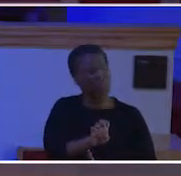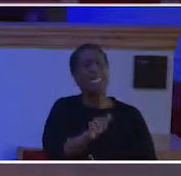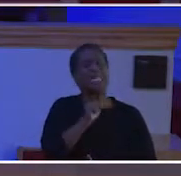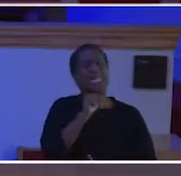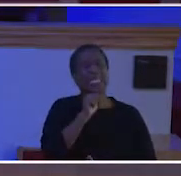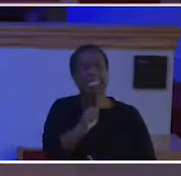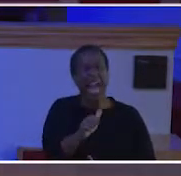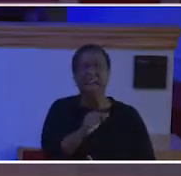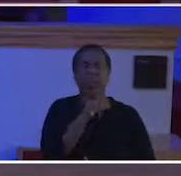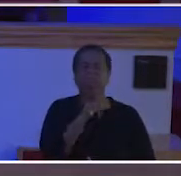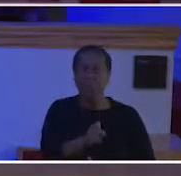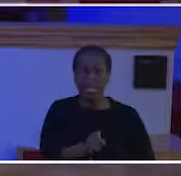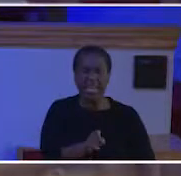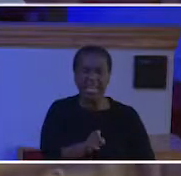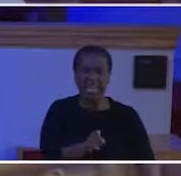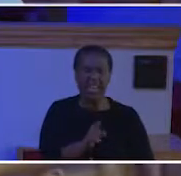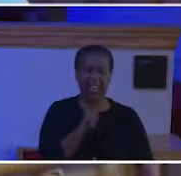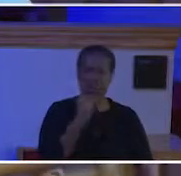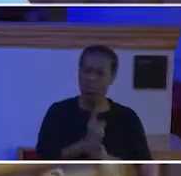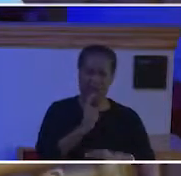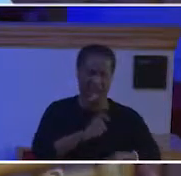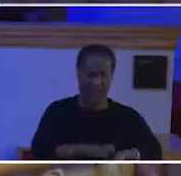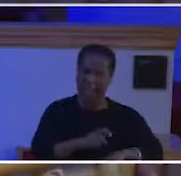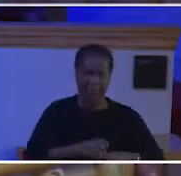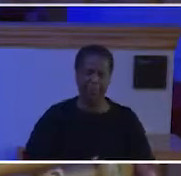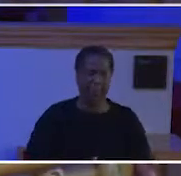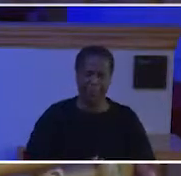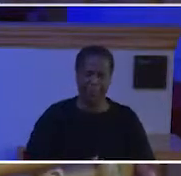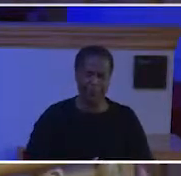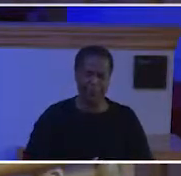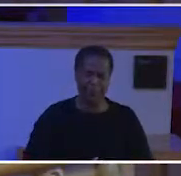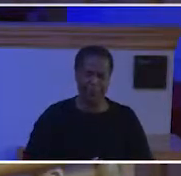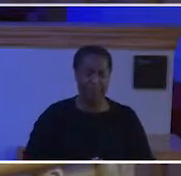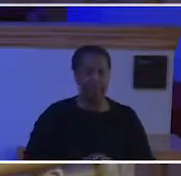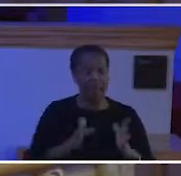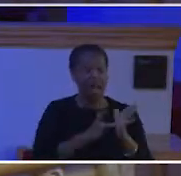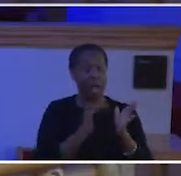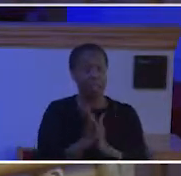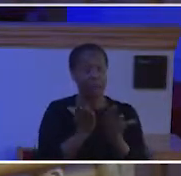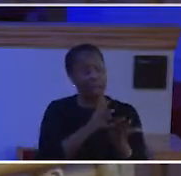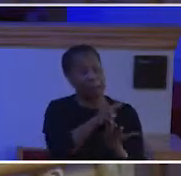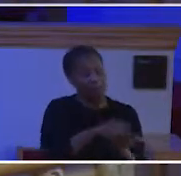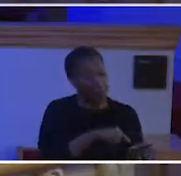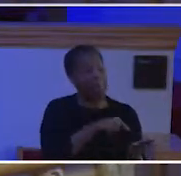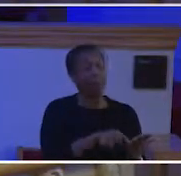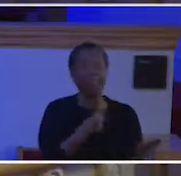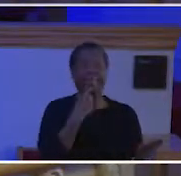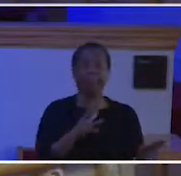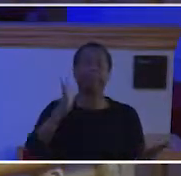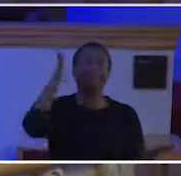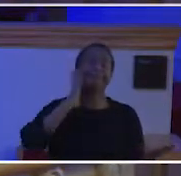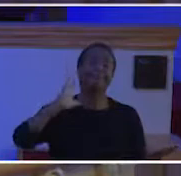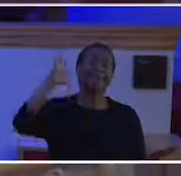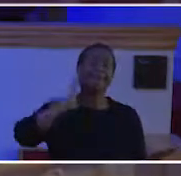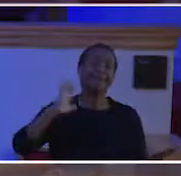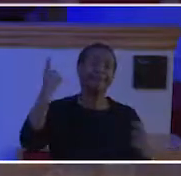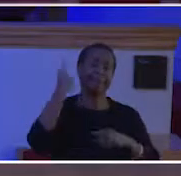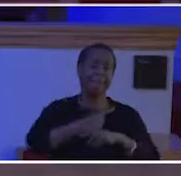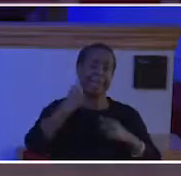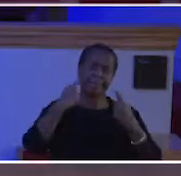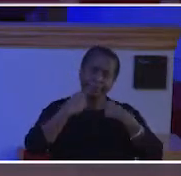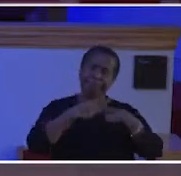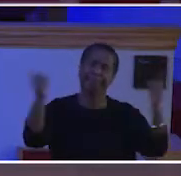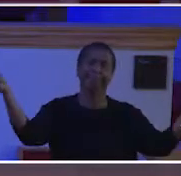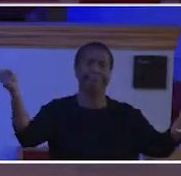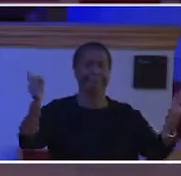not really the right time. The Bible says that in those days a decree went out from